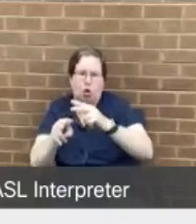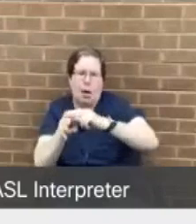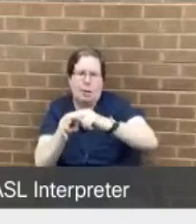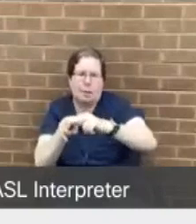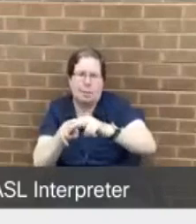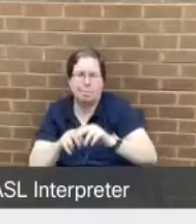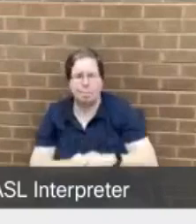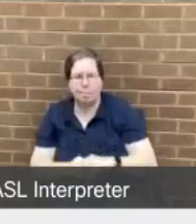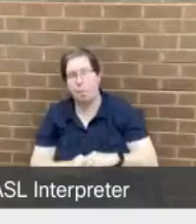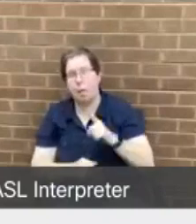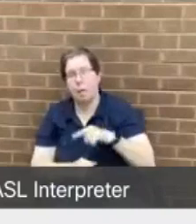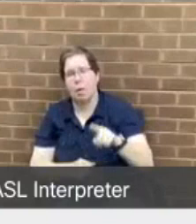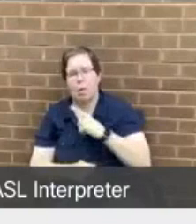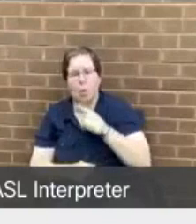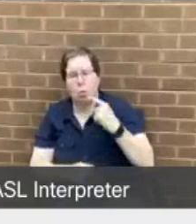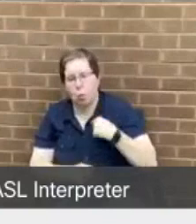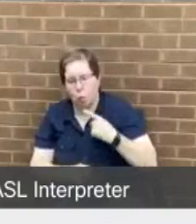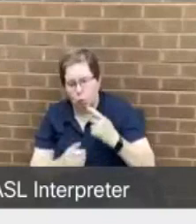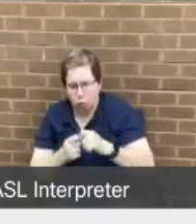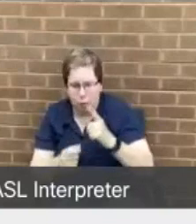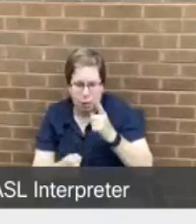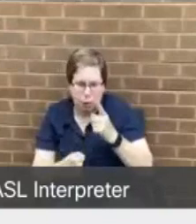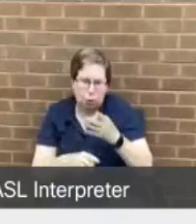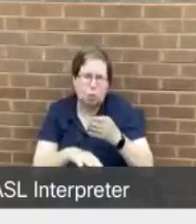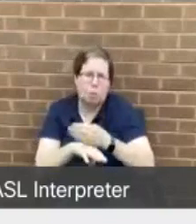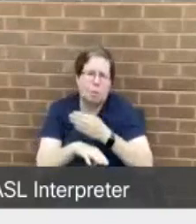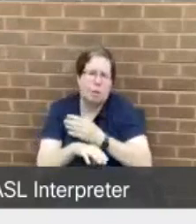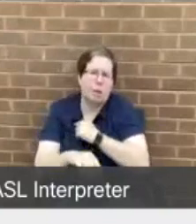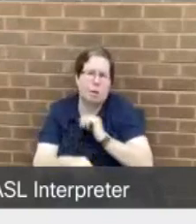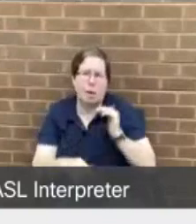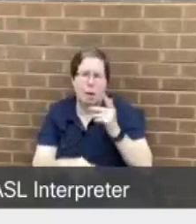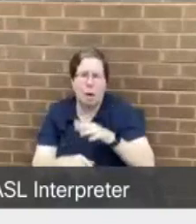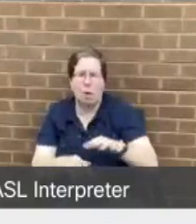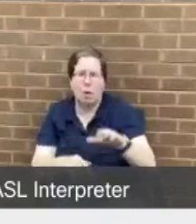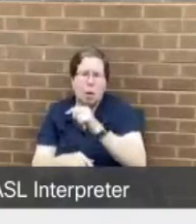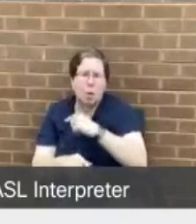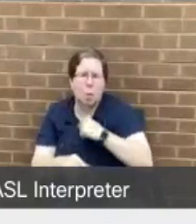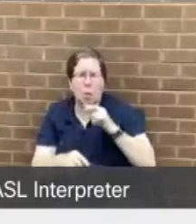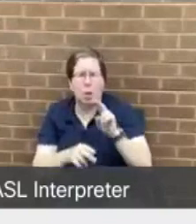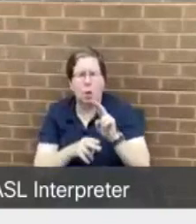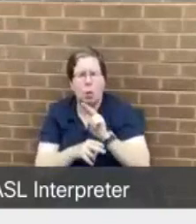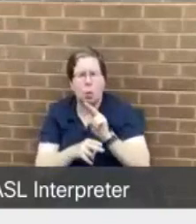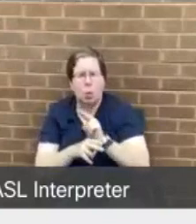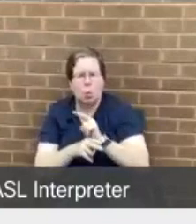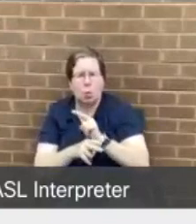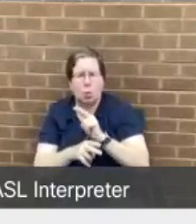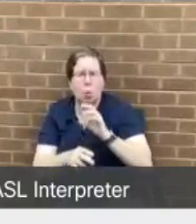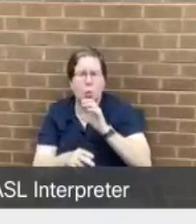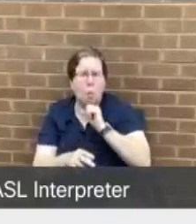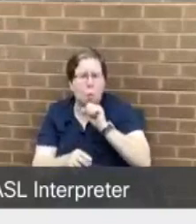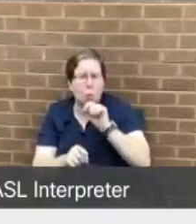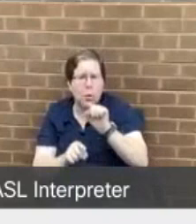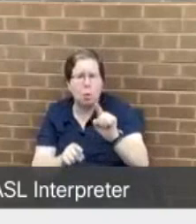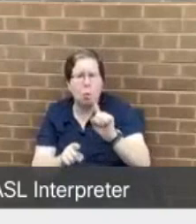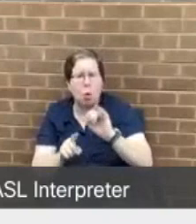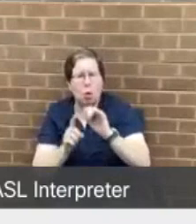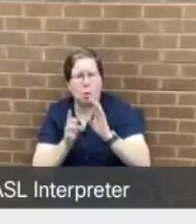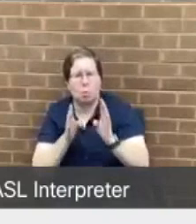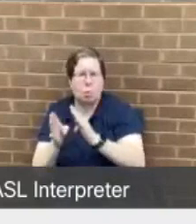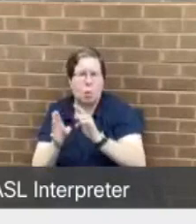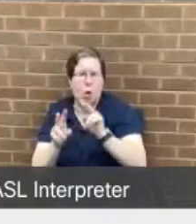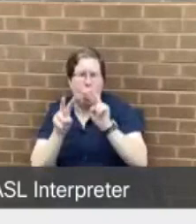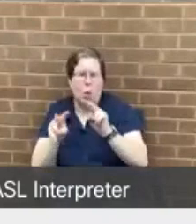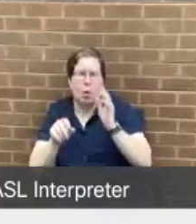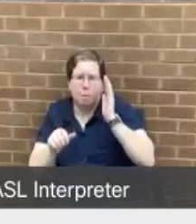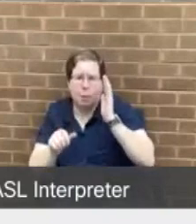do continue to prioritize funding for state of good repair across all of our modes, with a particular focus on our older assets, we're also preparing for the future of